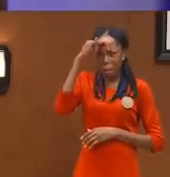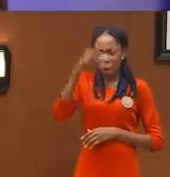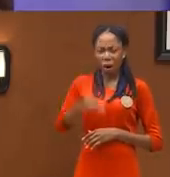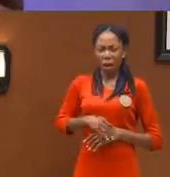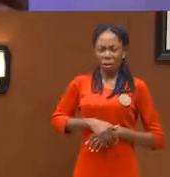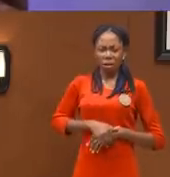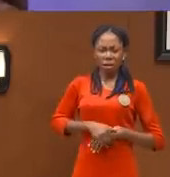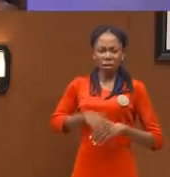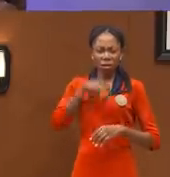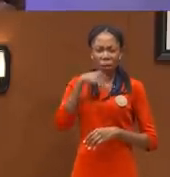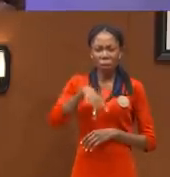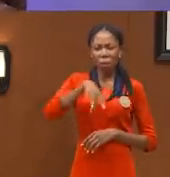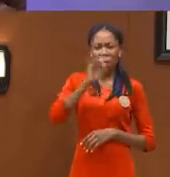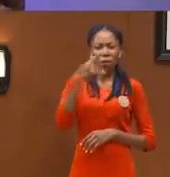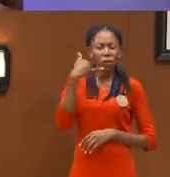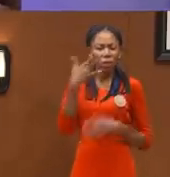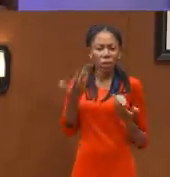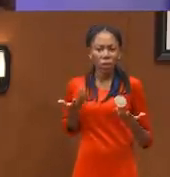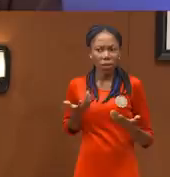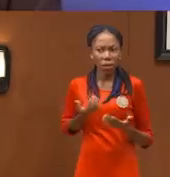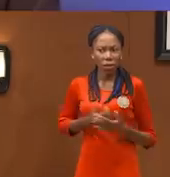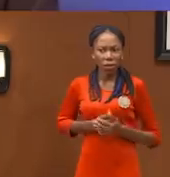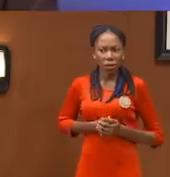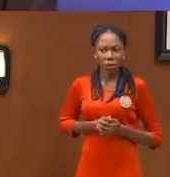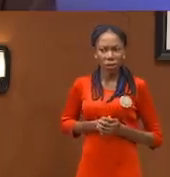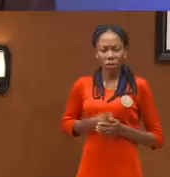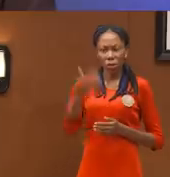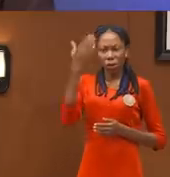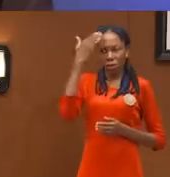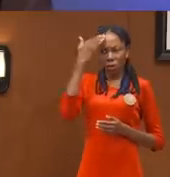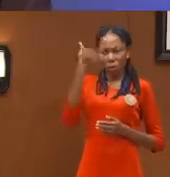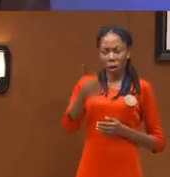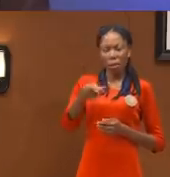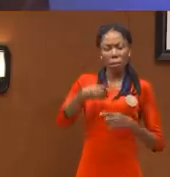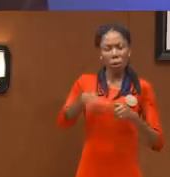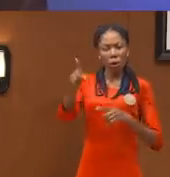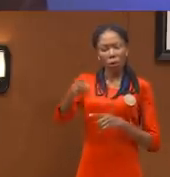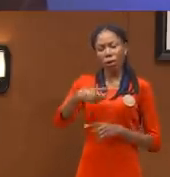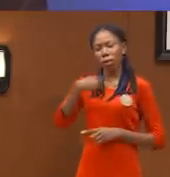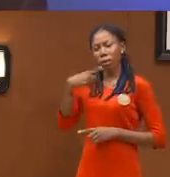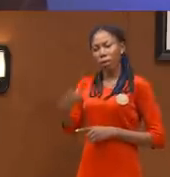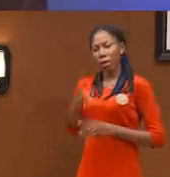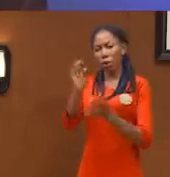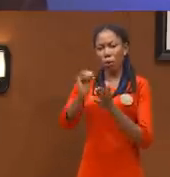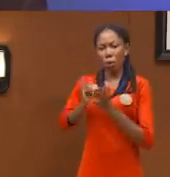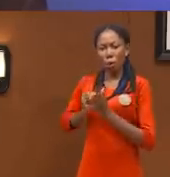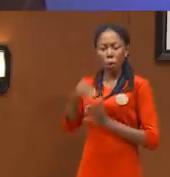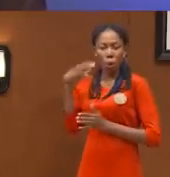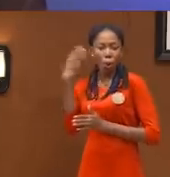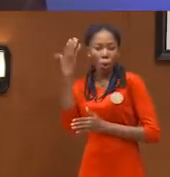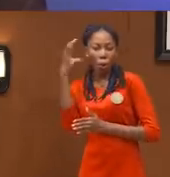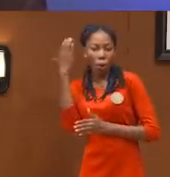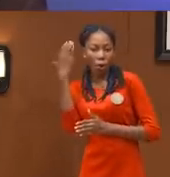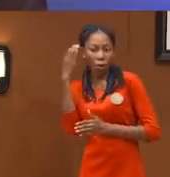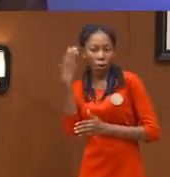Nothing. The next thing he said, because I didn't report him to a cousin of mine. My cousin called